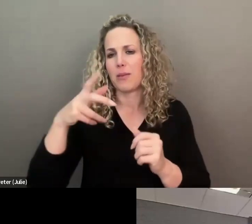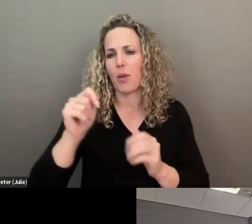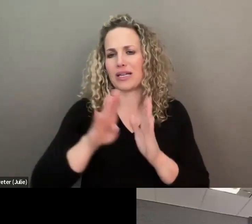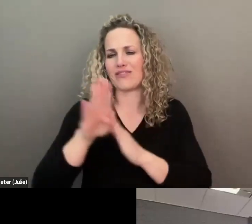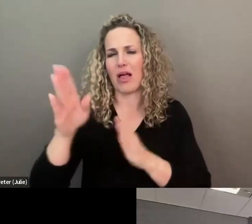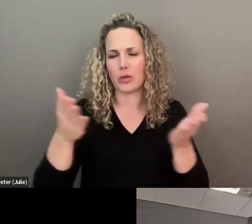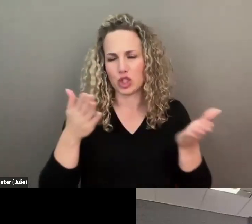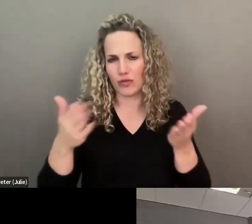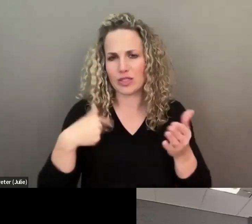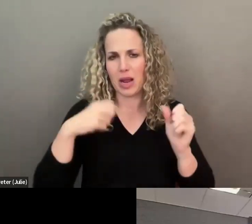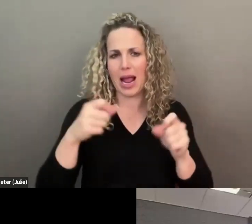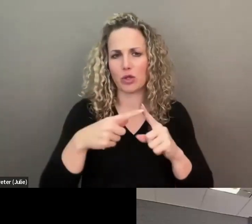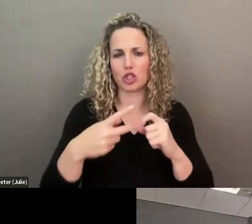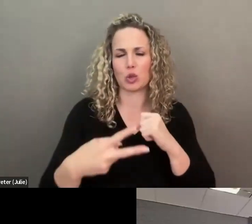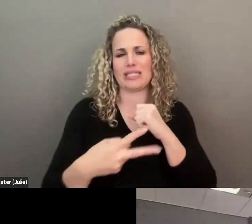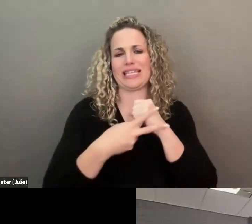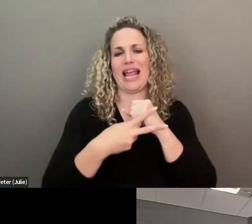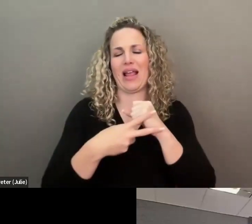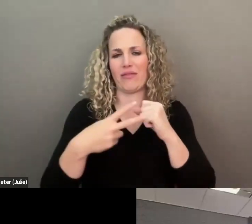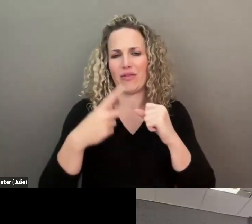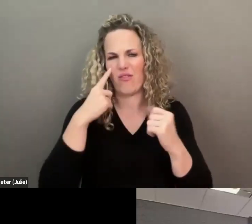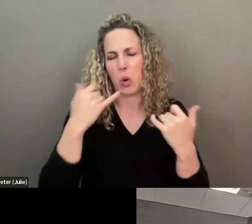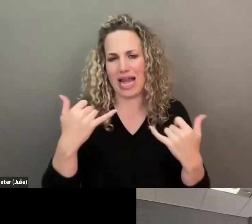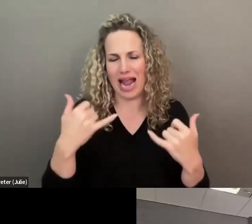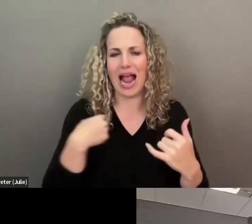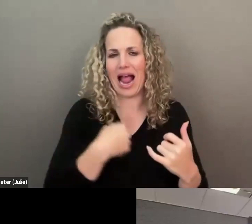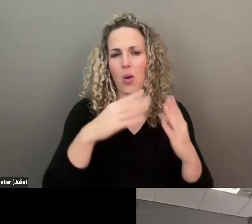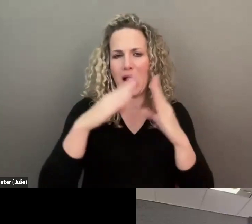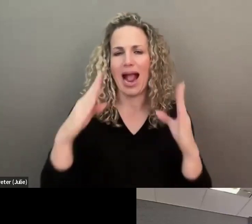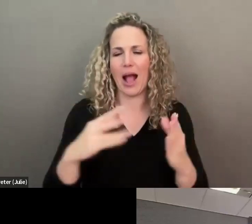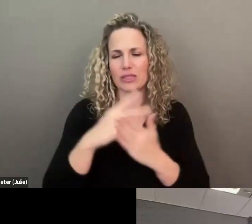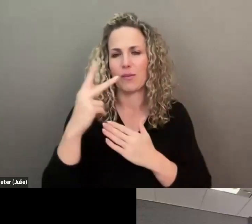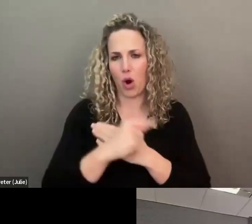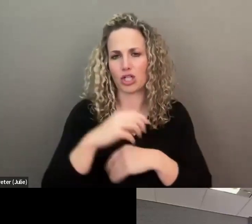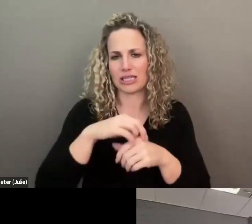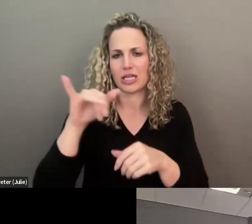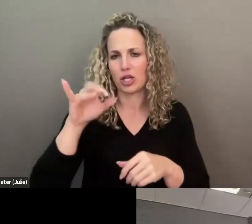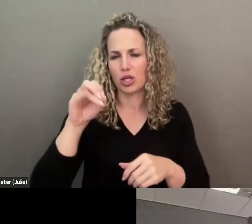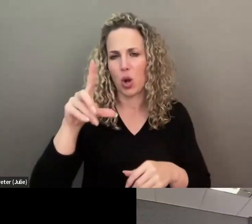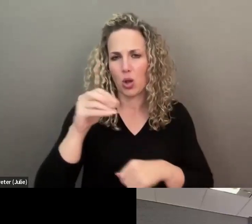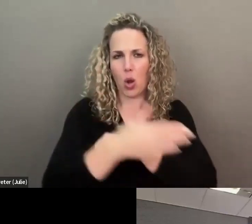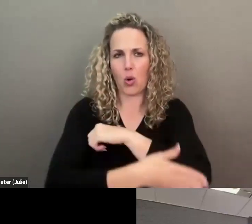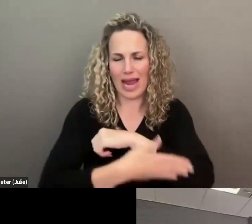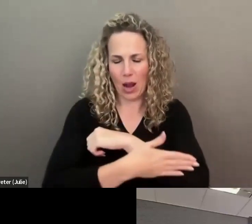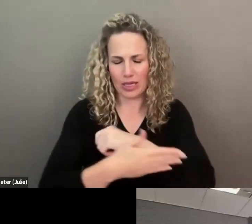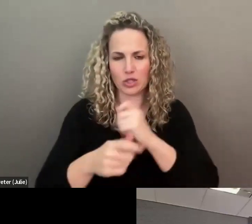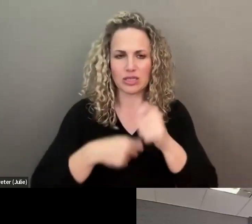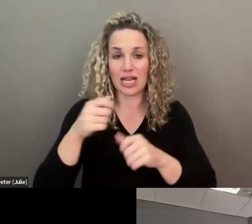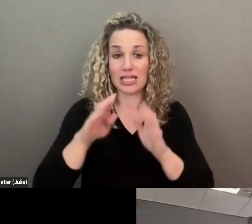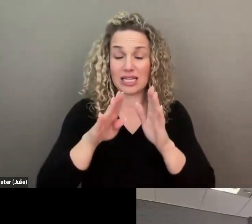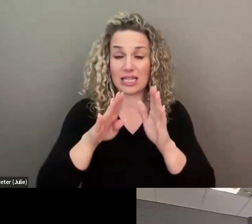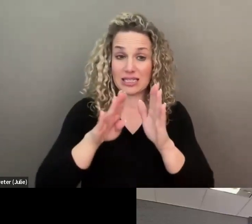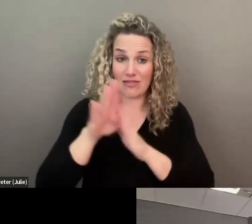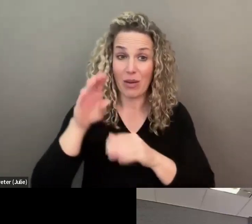we were able to save for now, our housing projects in Yolo County. So instead of the development being